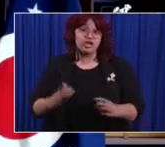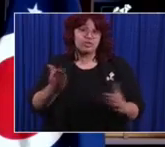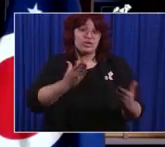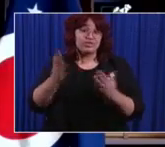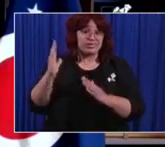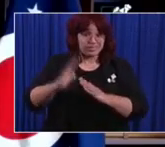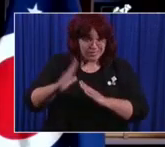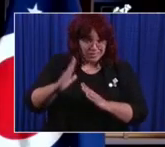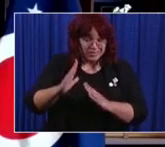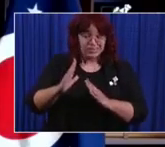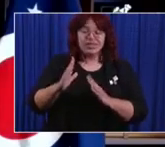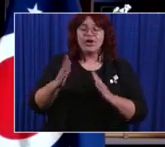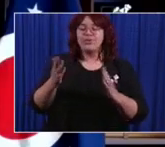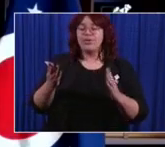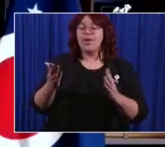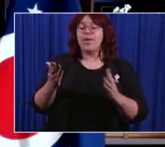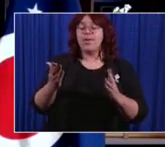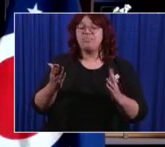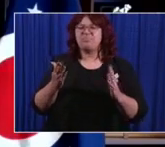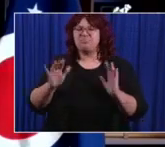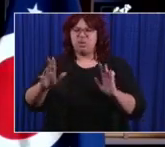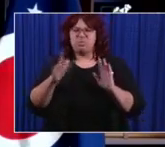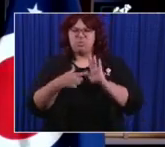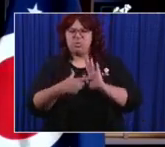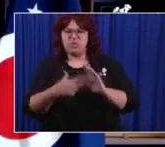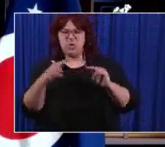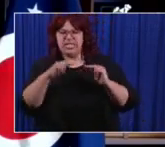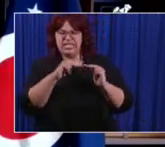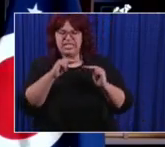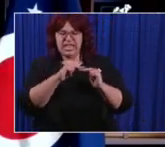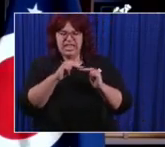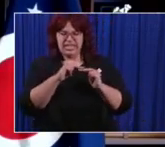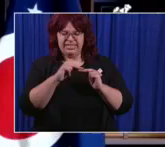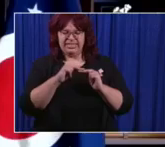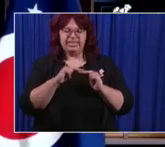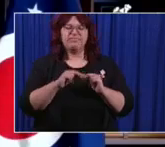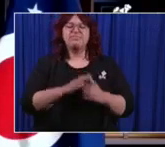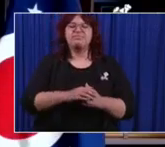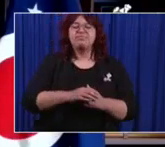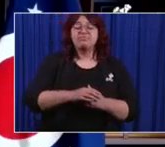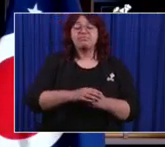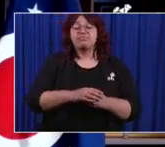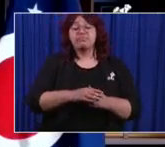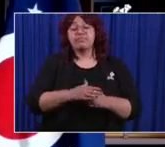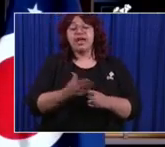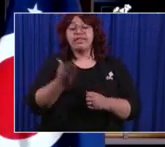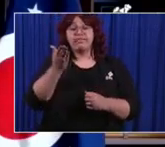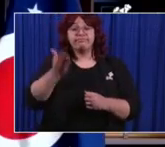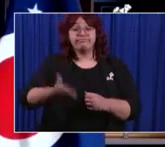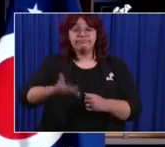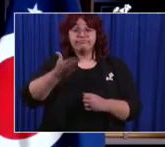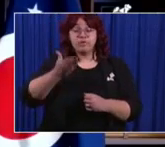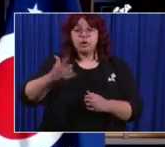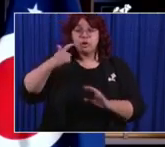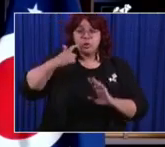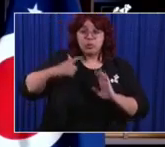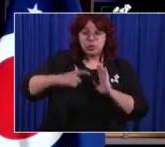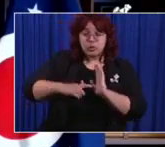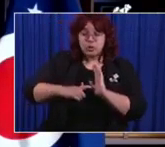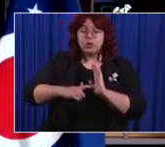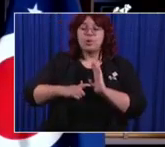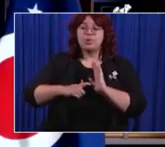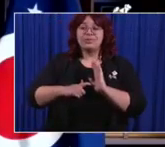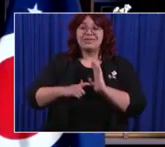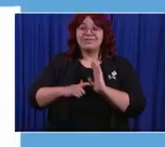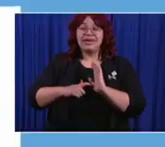will see, and I think we'll go to these slides, that there are a number of ways in